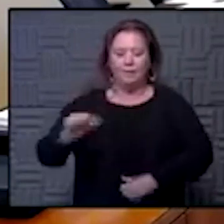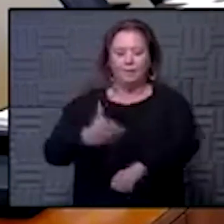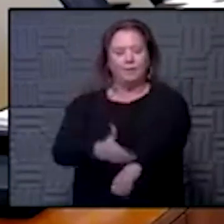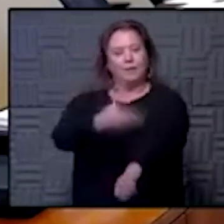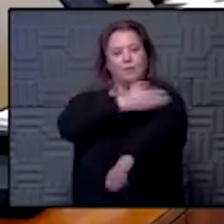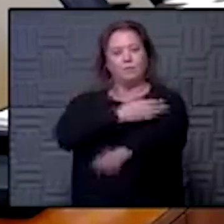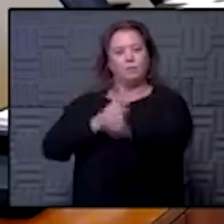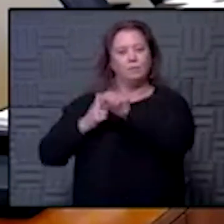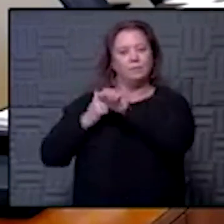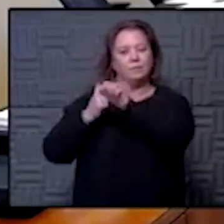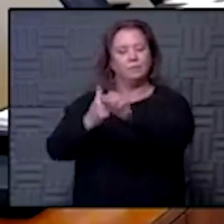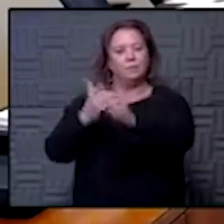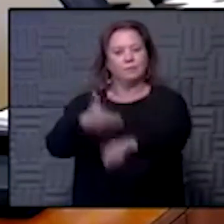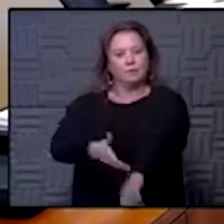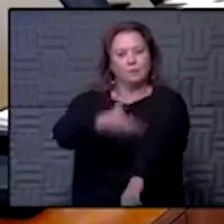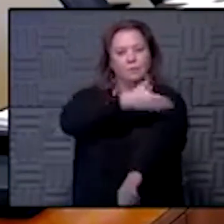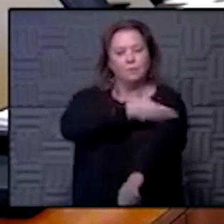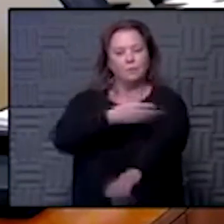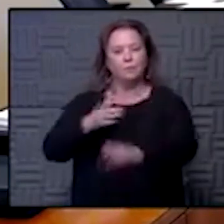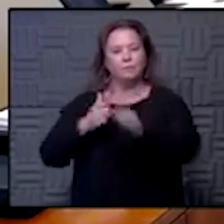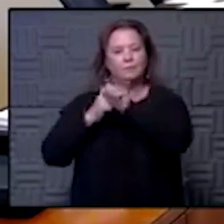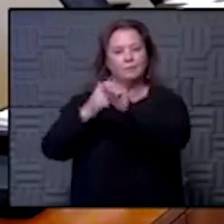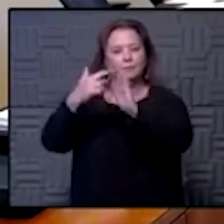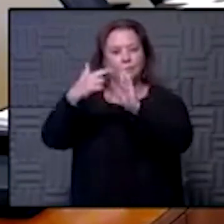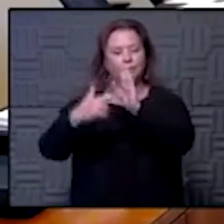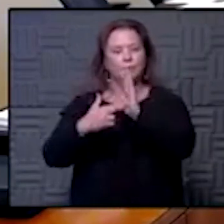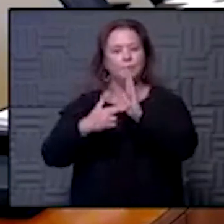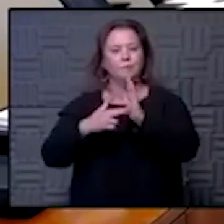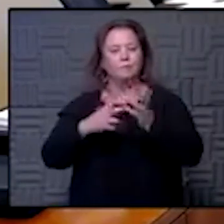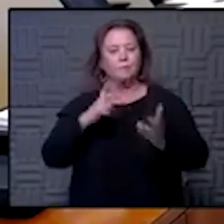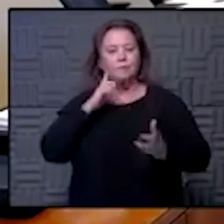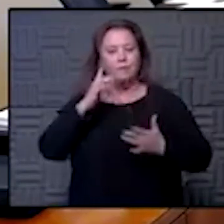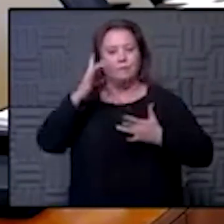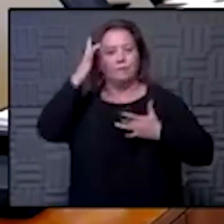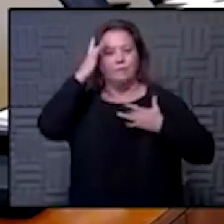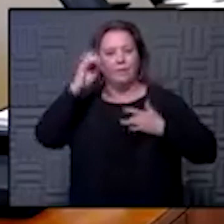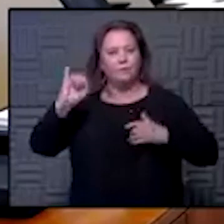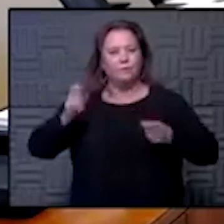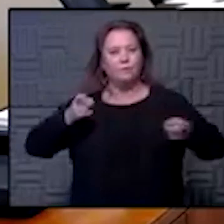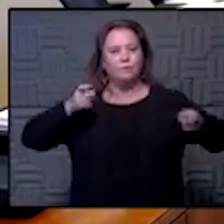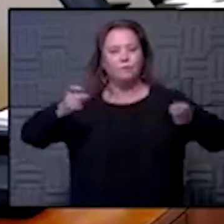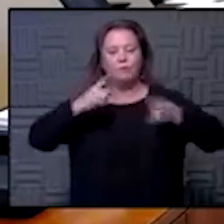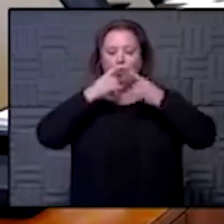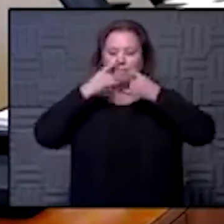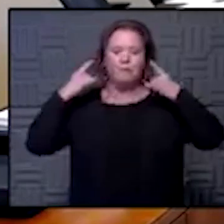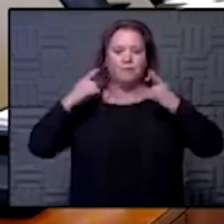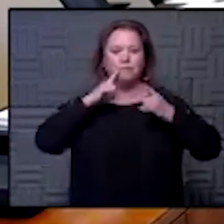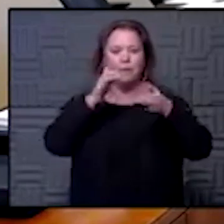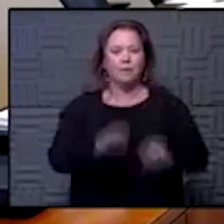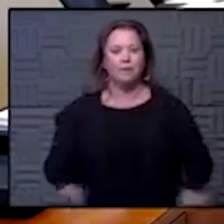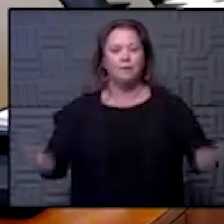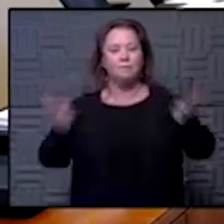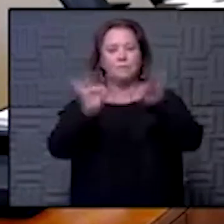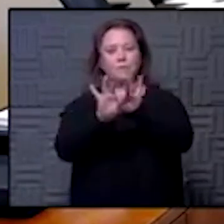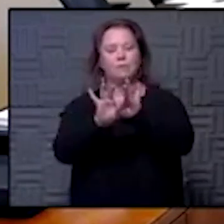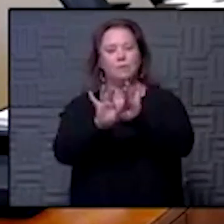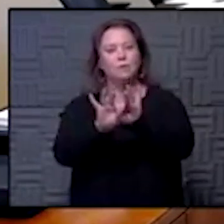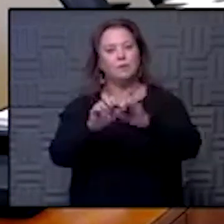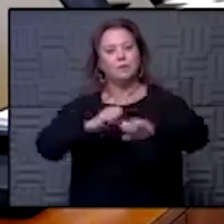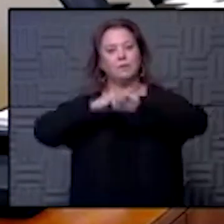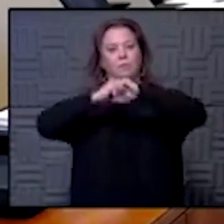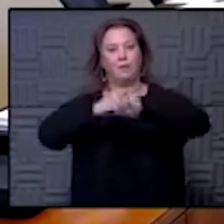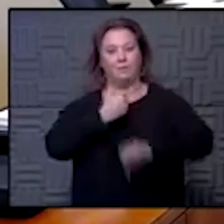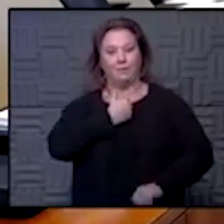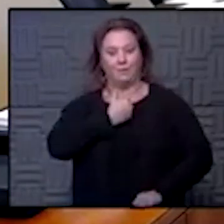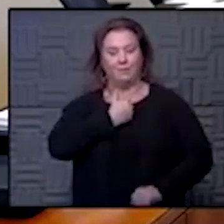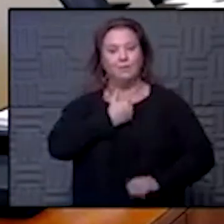these pillars of infection control that you just alluded to. And so obviously masking is extraordinarily key, not only to protect